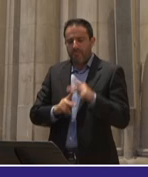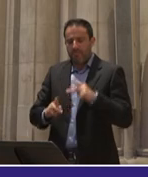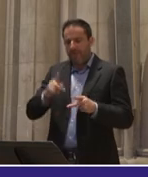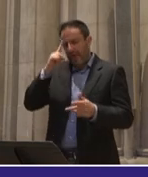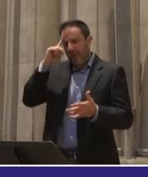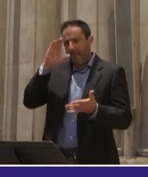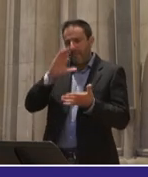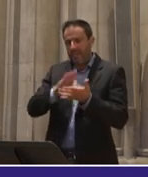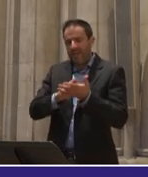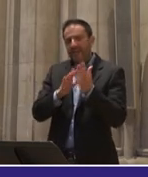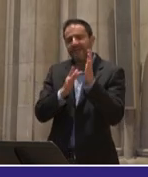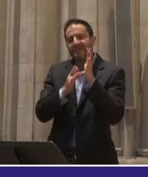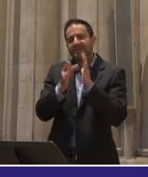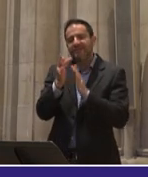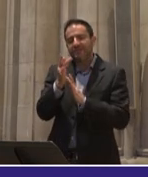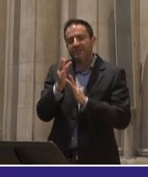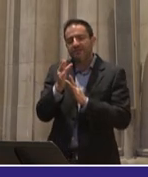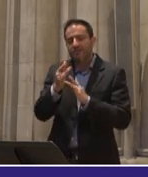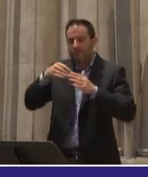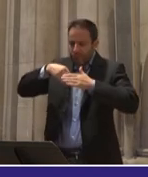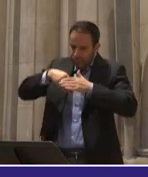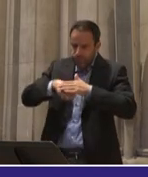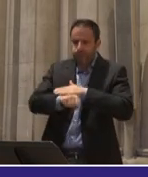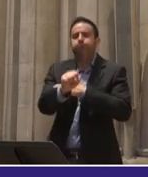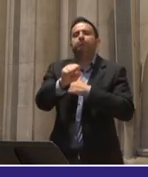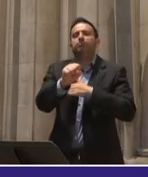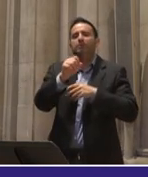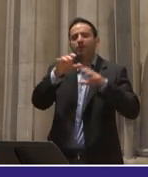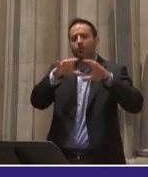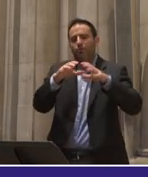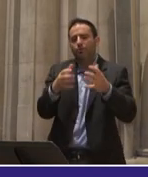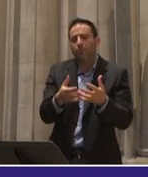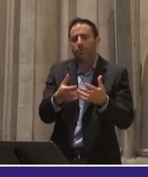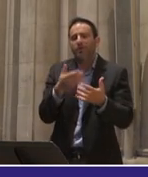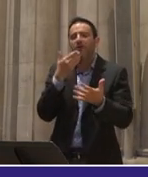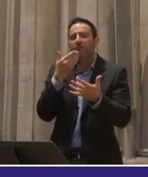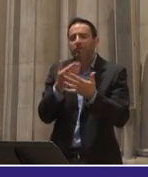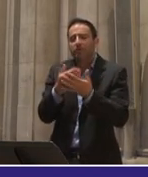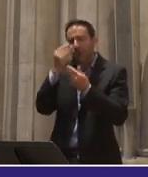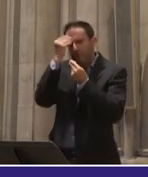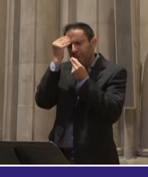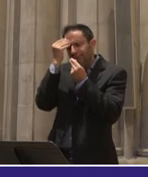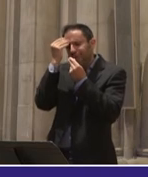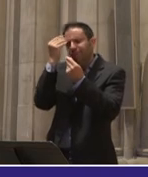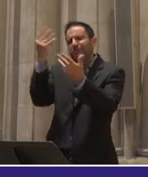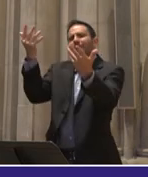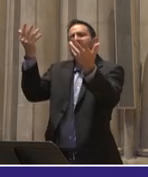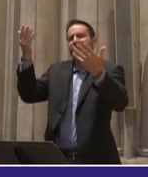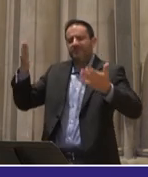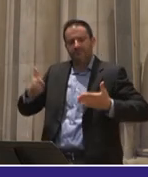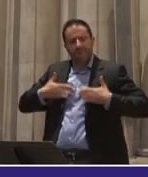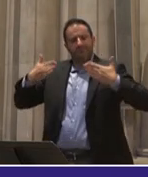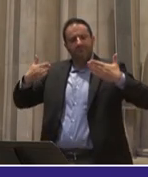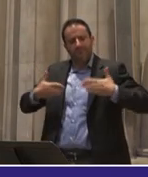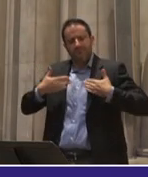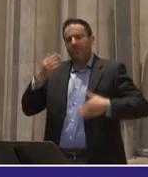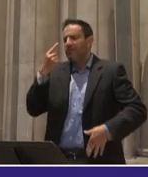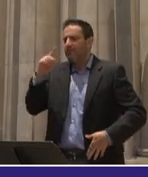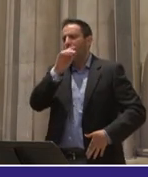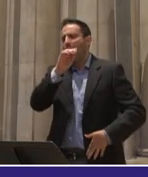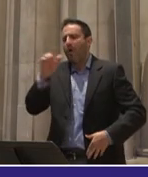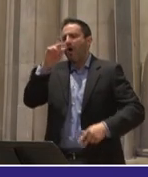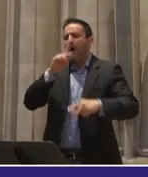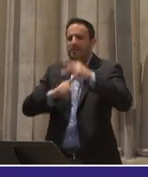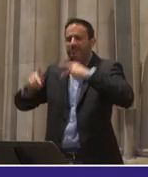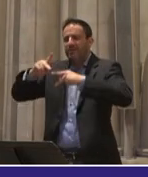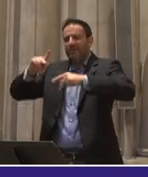that Jesus of Nazareth was born into the world as good news of great joy for all people, as we say at Christmas, and